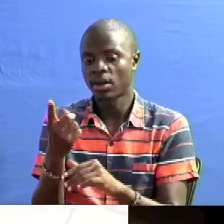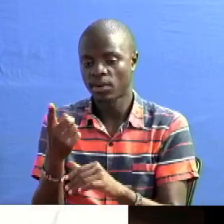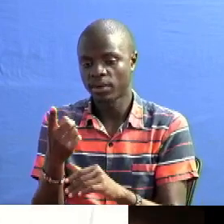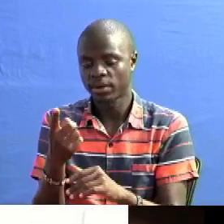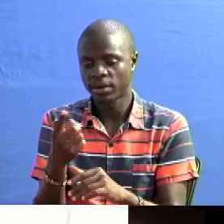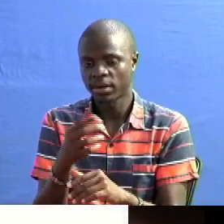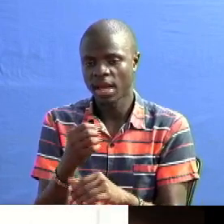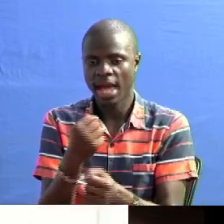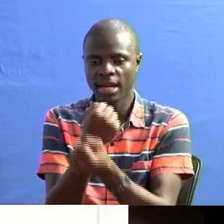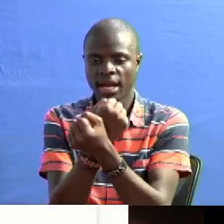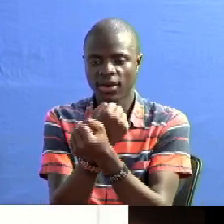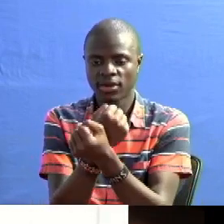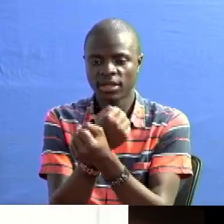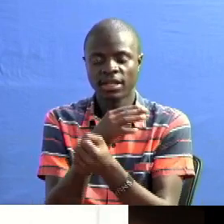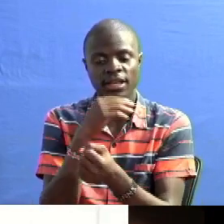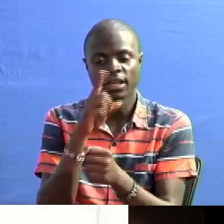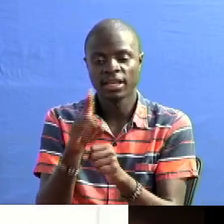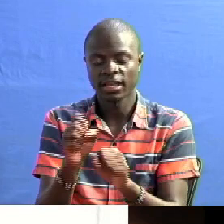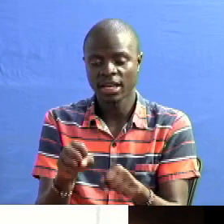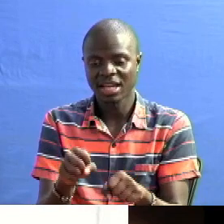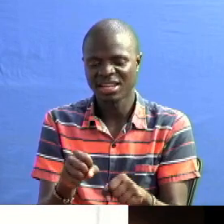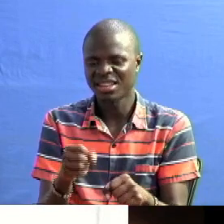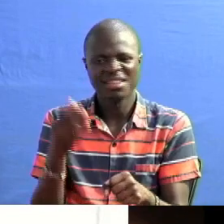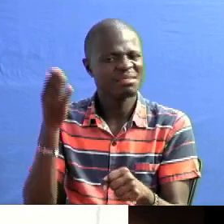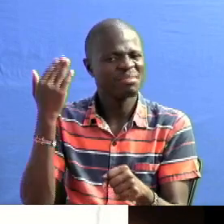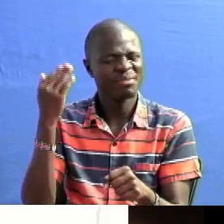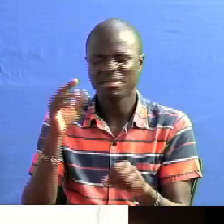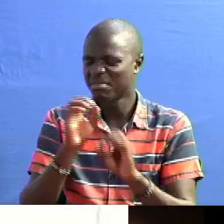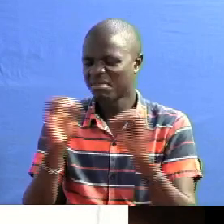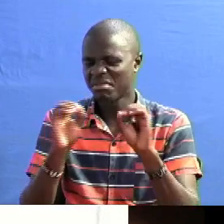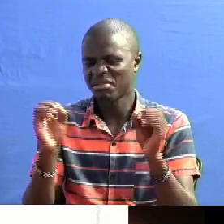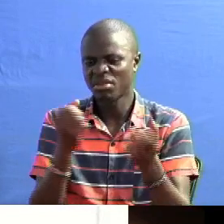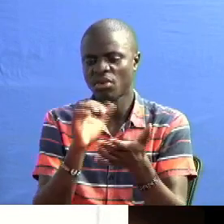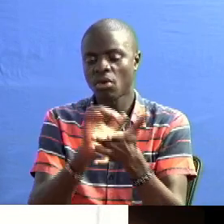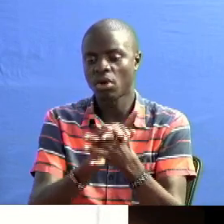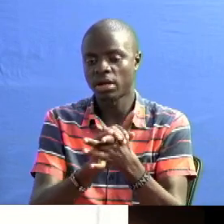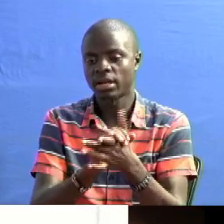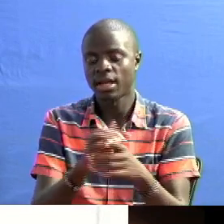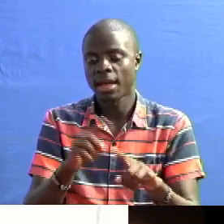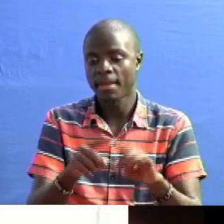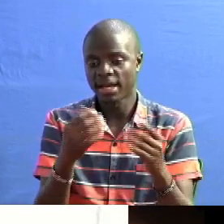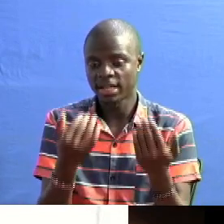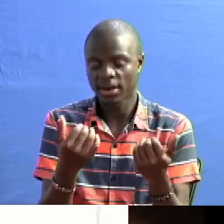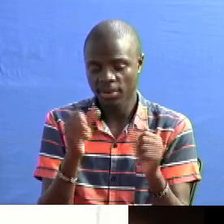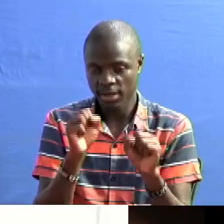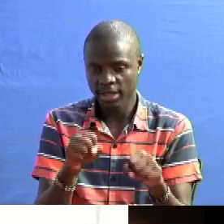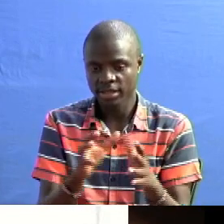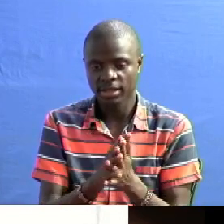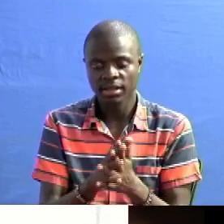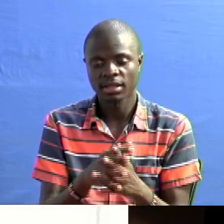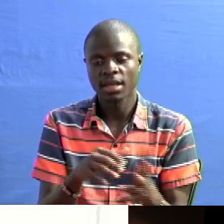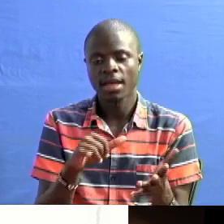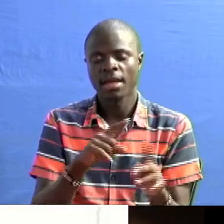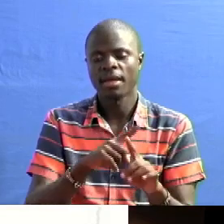hapo. Anaweza shika kitu, mbeleni angeshika kitu, akishika anaachilia. Sasa hii anaweza shika. Sasa ile